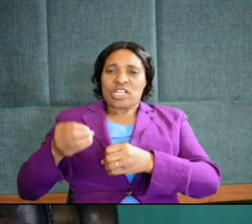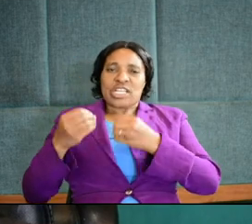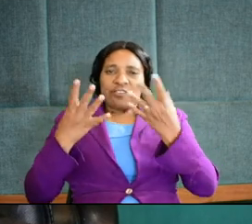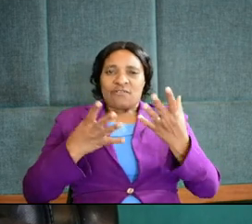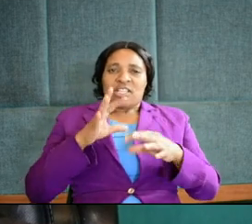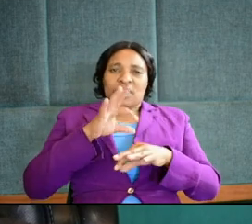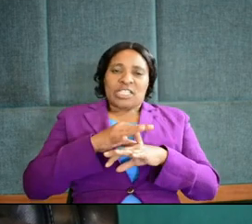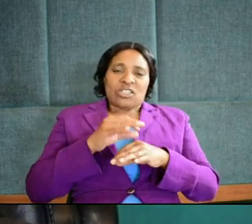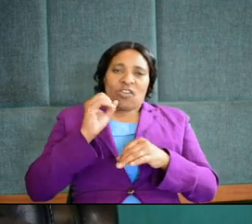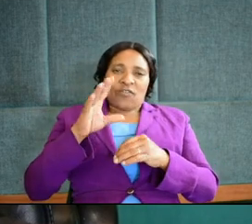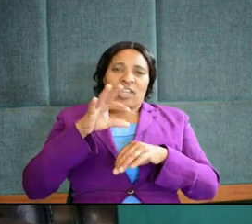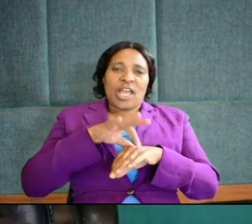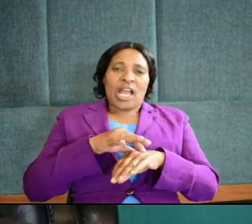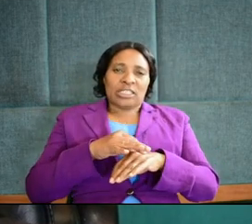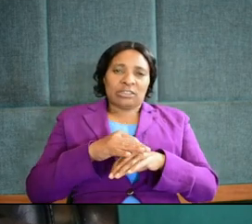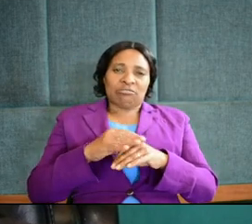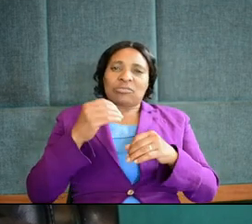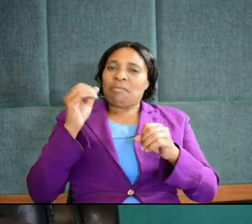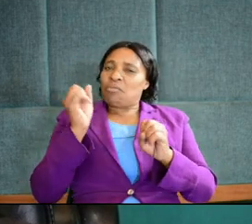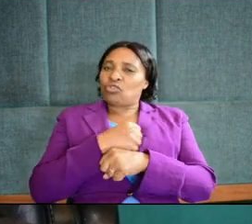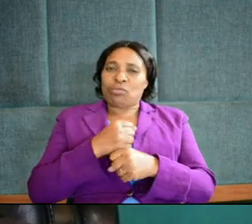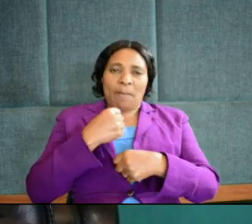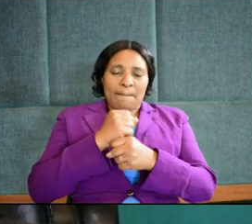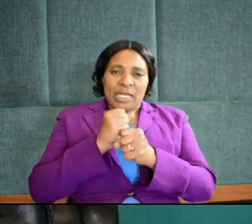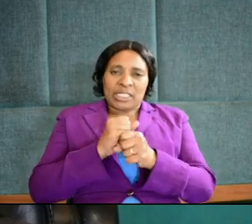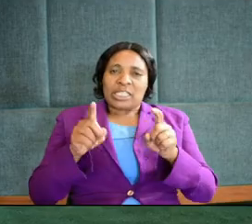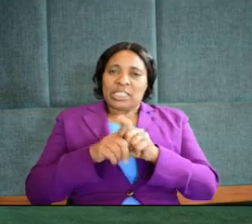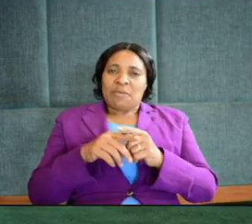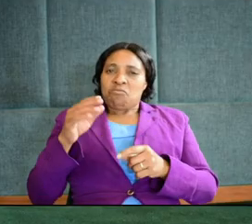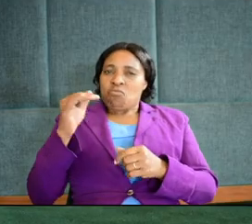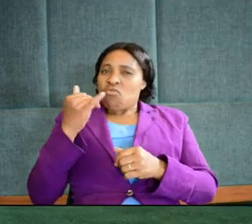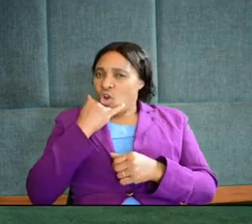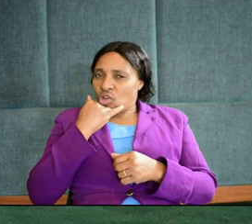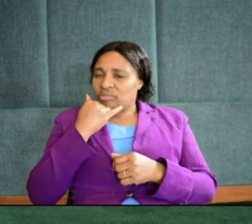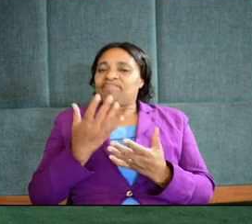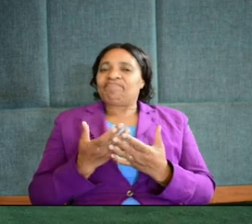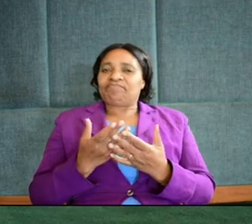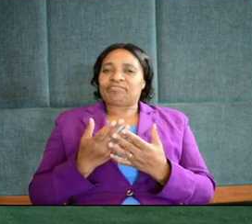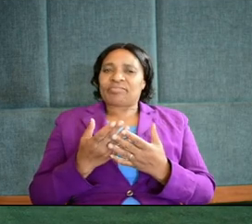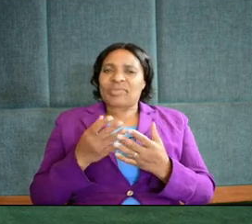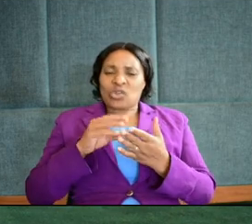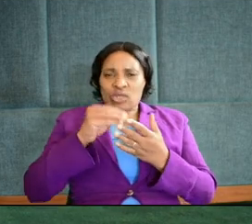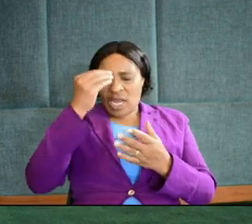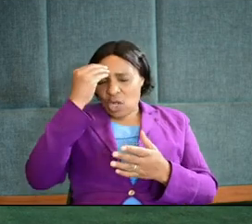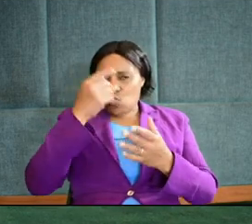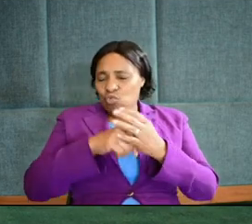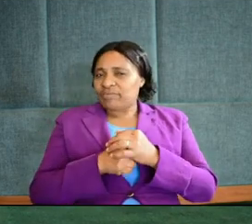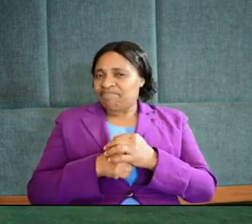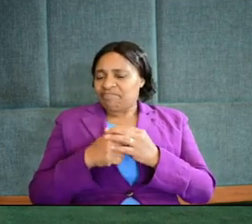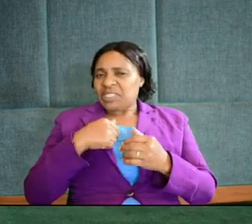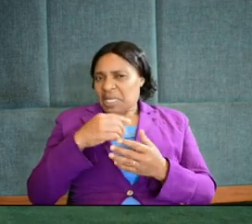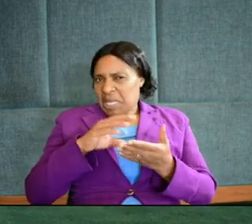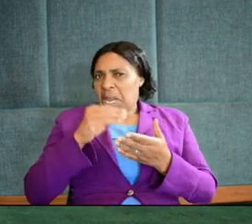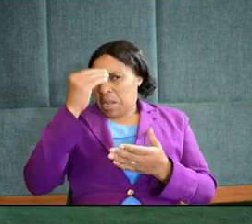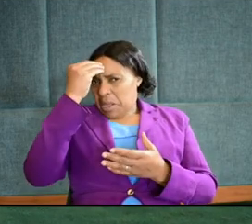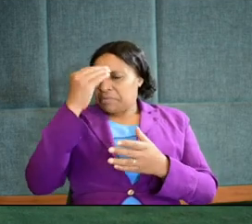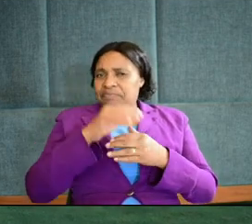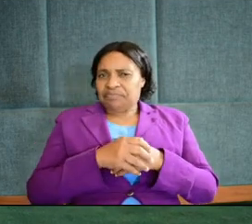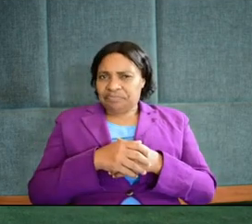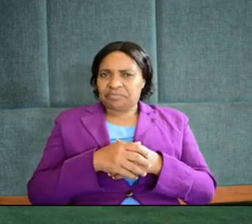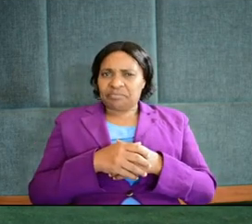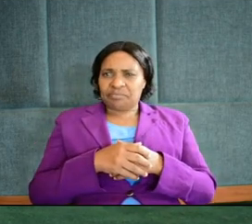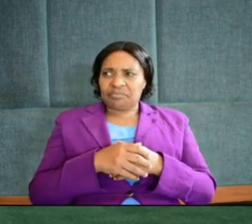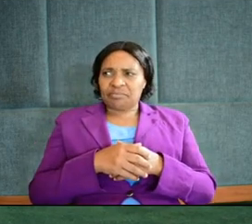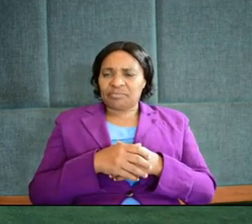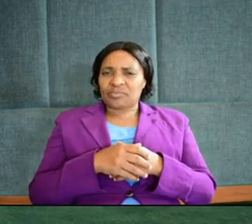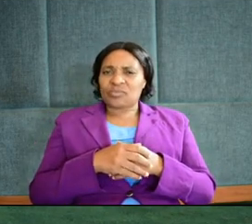earth. Let us not make the same mistake. What do you guys learn? I think I learned that